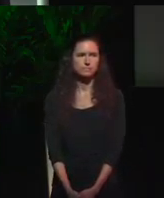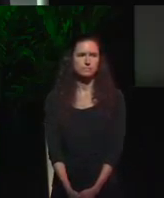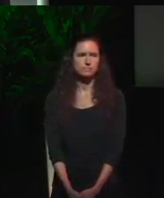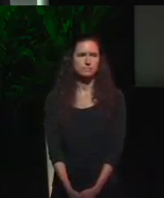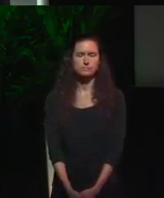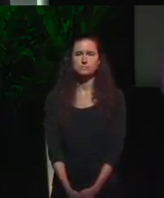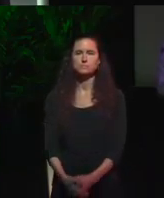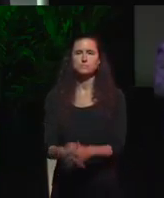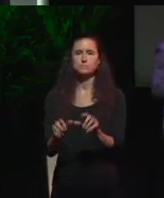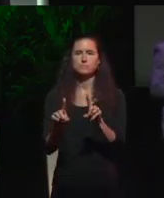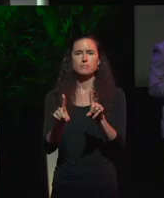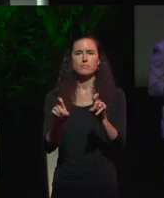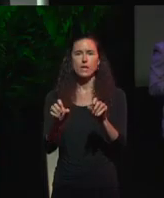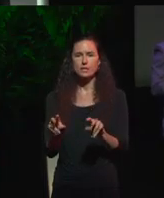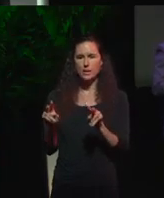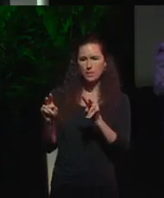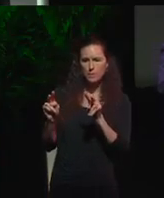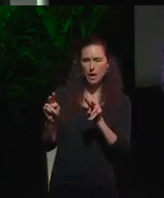Examination monitoring.